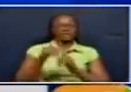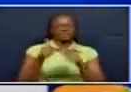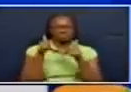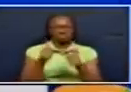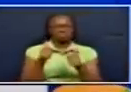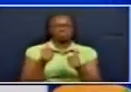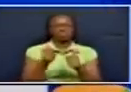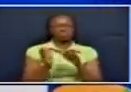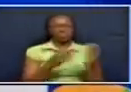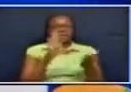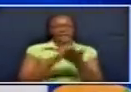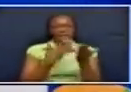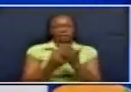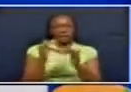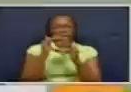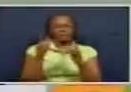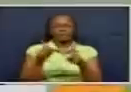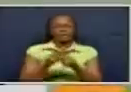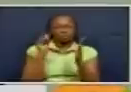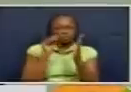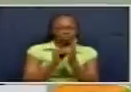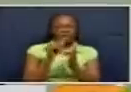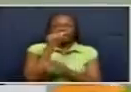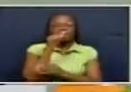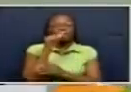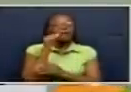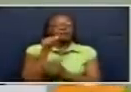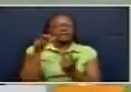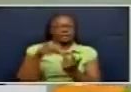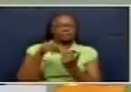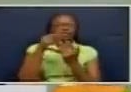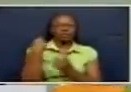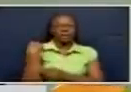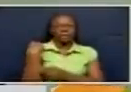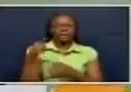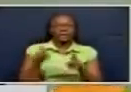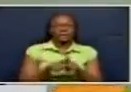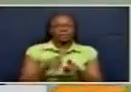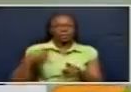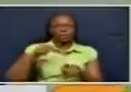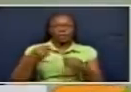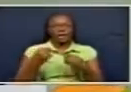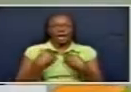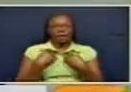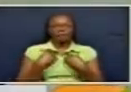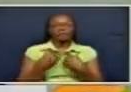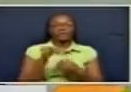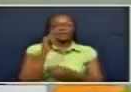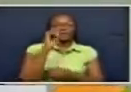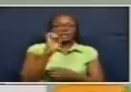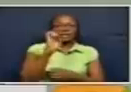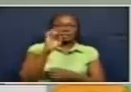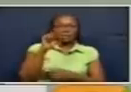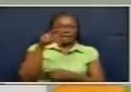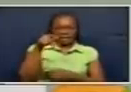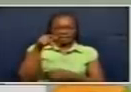level. We have also put encryption at the network level. We have dedicated APNs mm-hmm. which are basically private networks. We are working